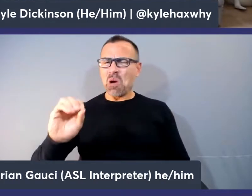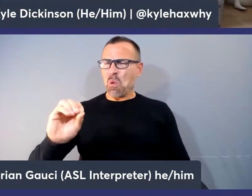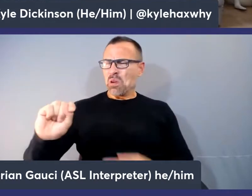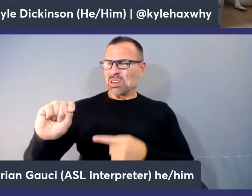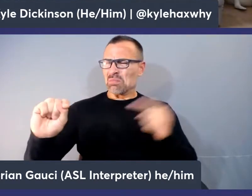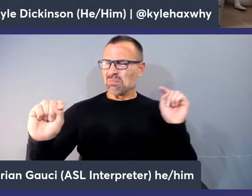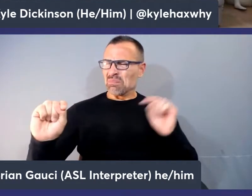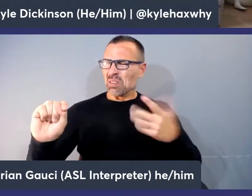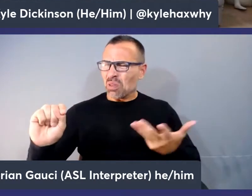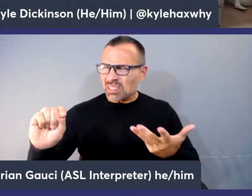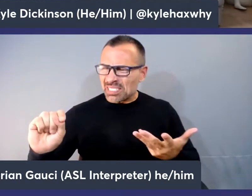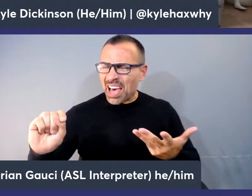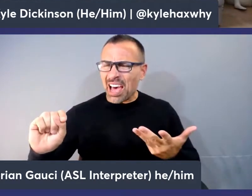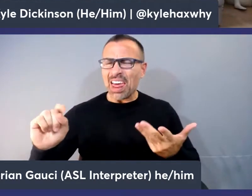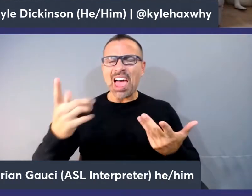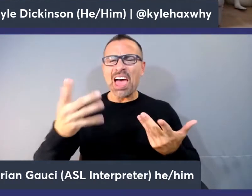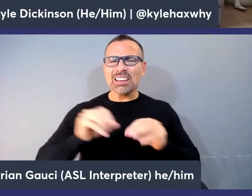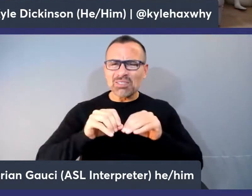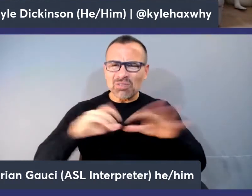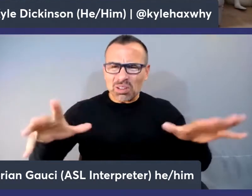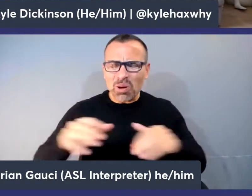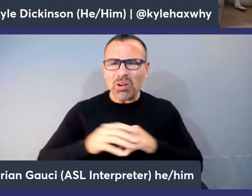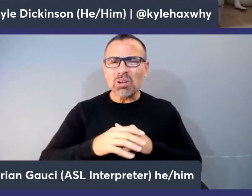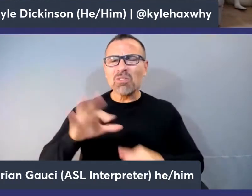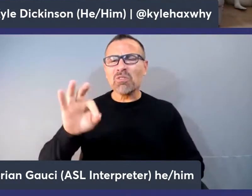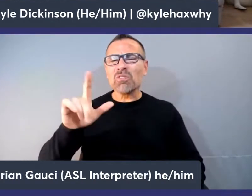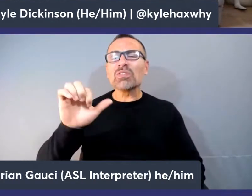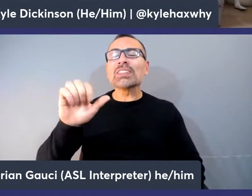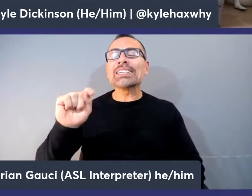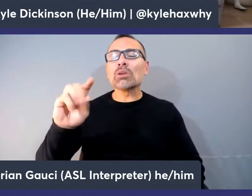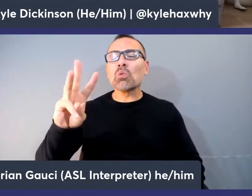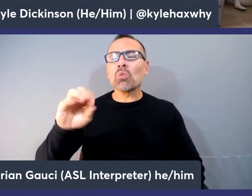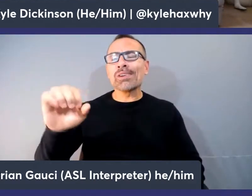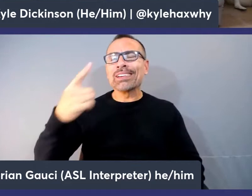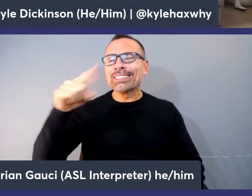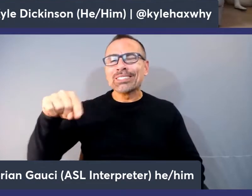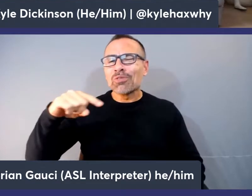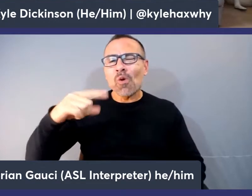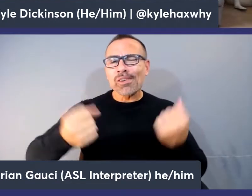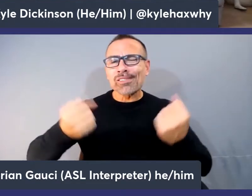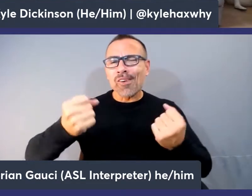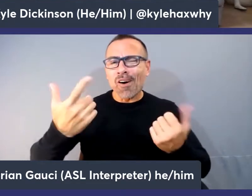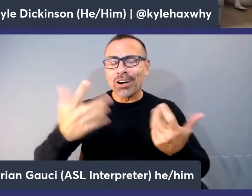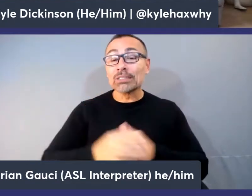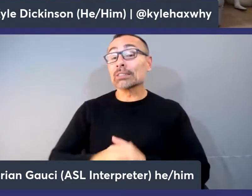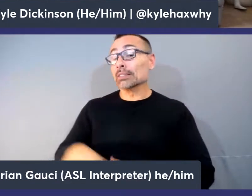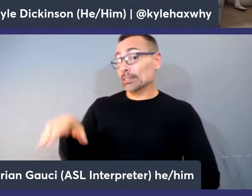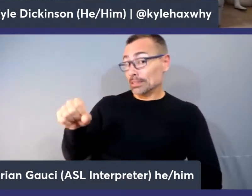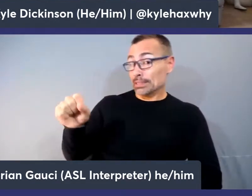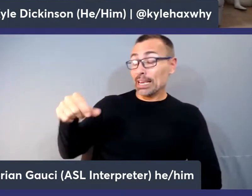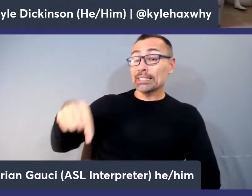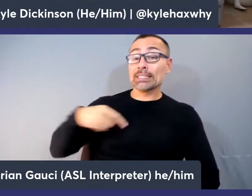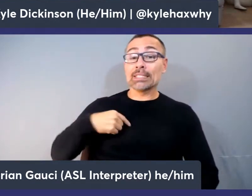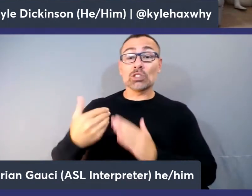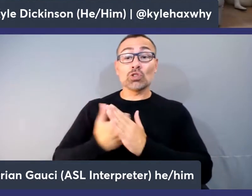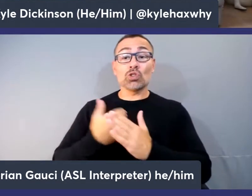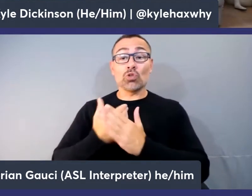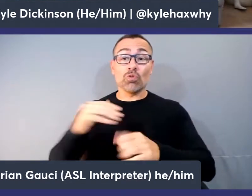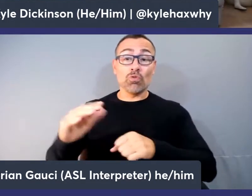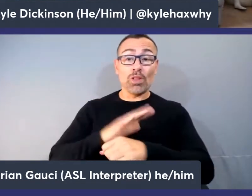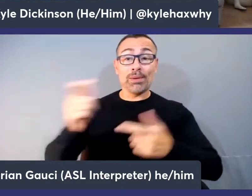learning stuff for cars or vehicles? Yeah, so AWS IoT FleetWise is a new fully managed AWS